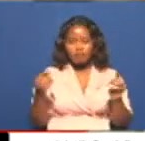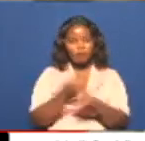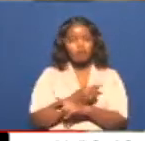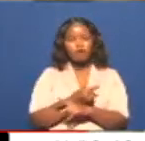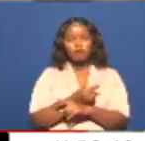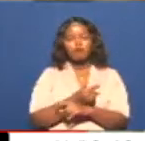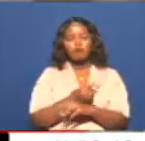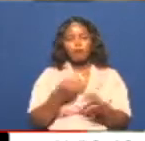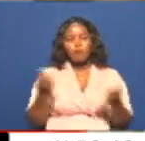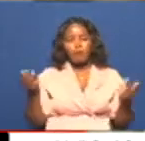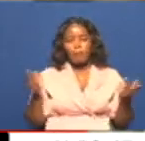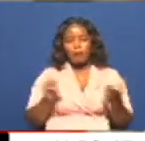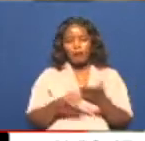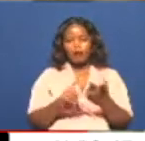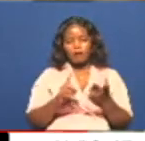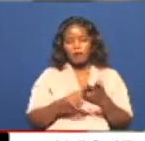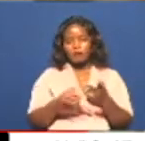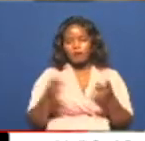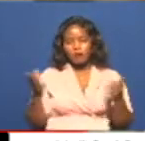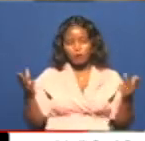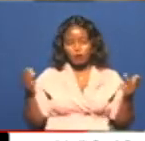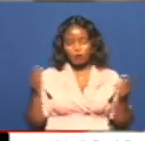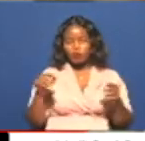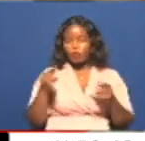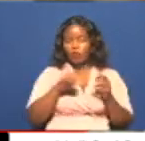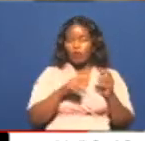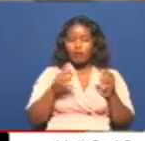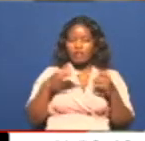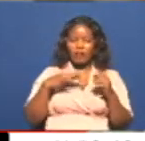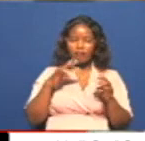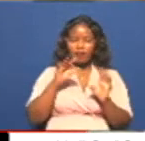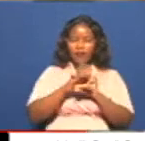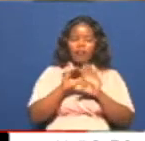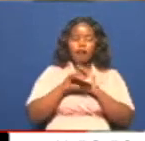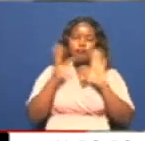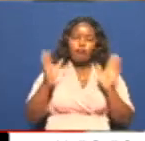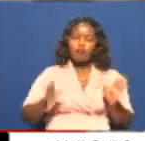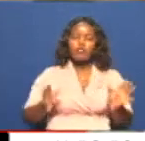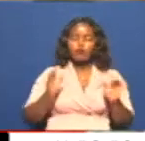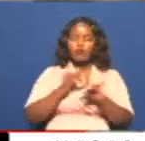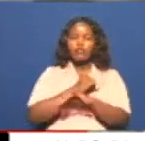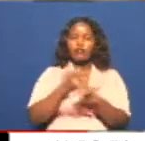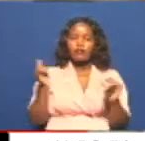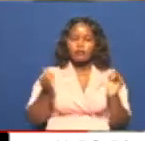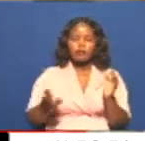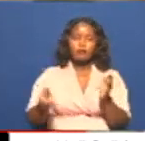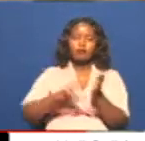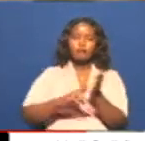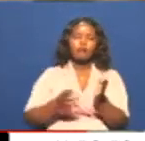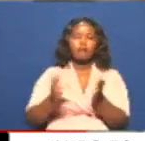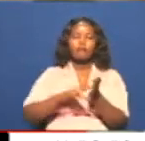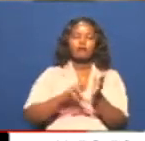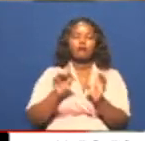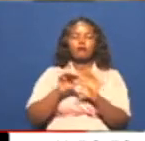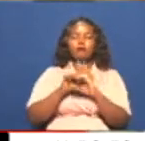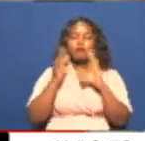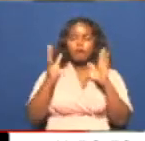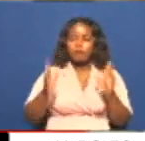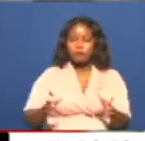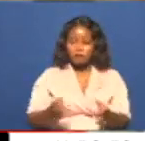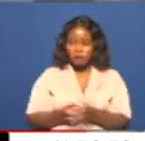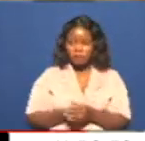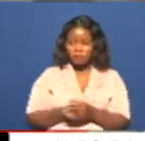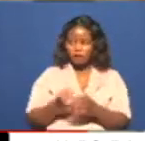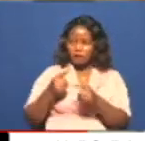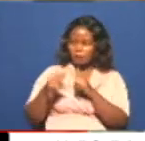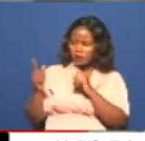what I think about optimizing on the fresh registrations. Okay. Then when you come back to One Kenya Alliance, mm-hmm.